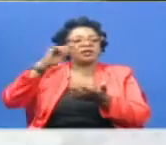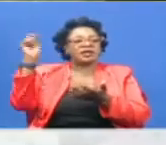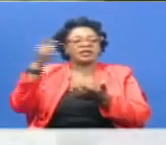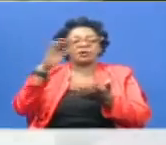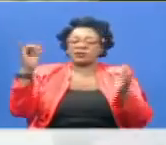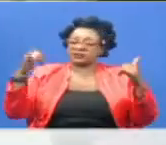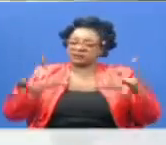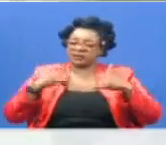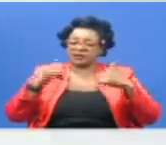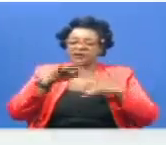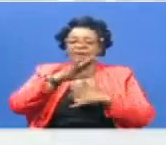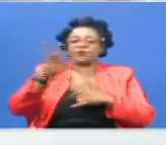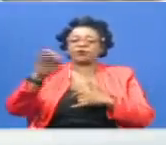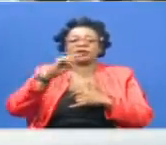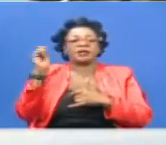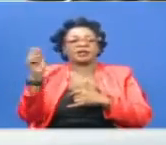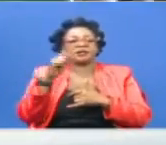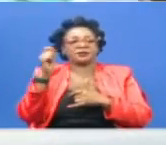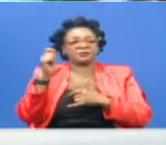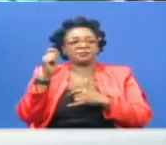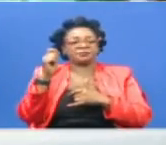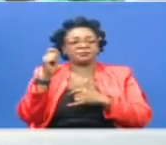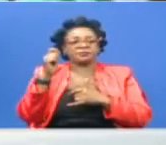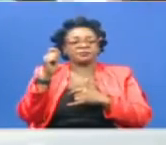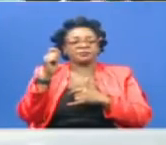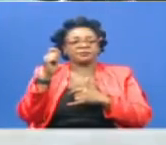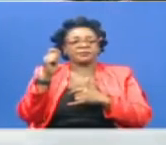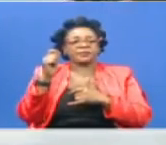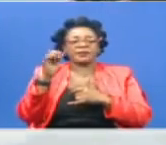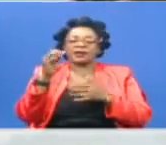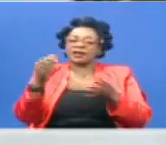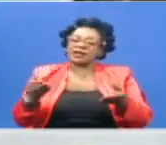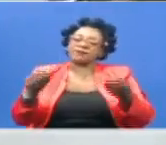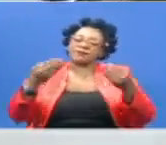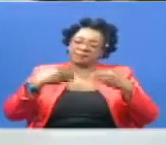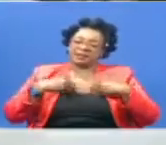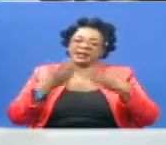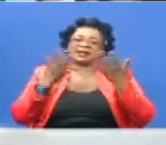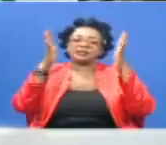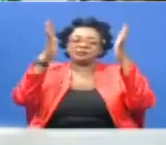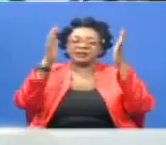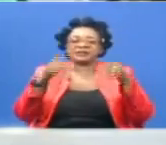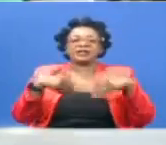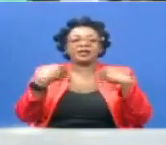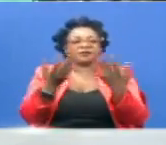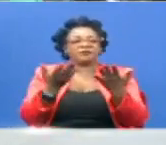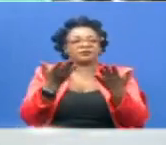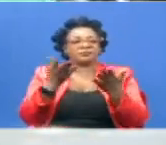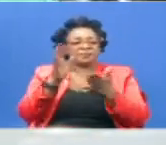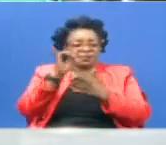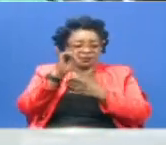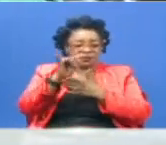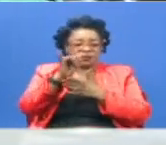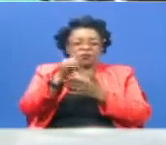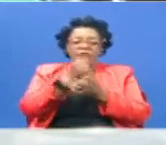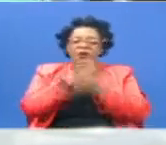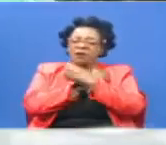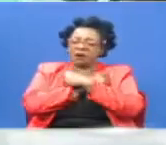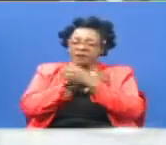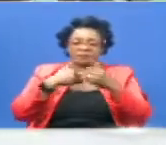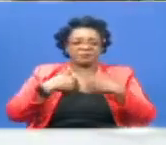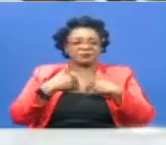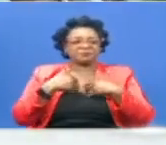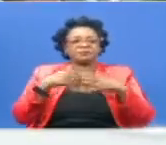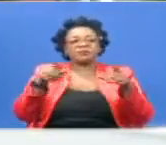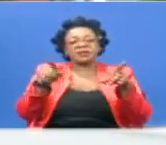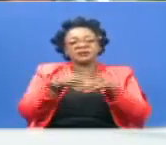Ford Kenya. Give me a Christmas gift, my people. Vile mnanipenda